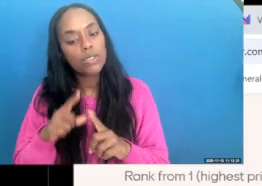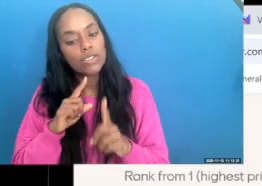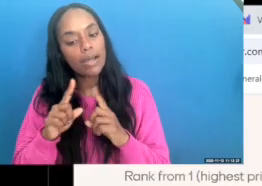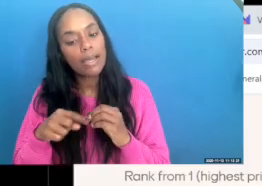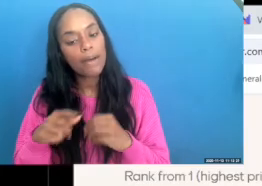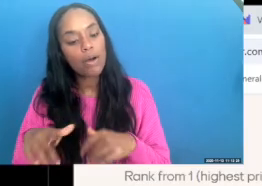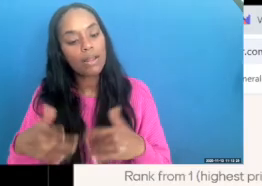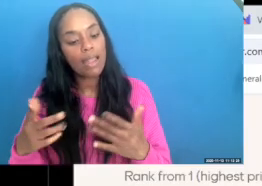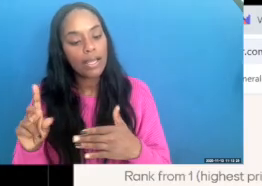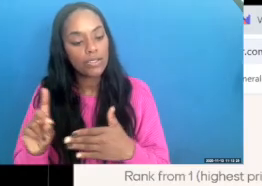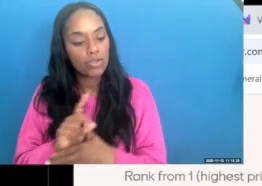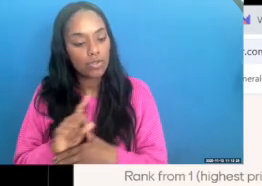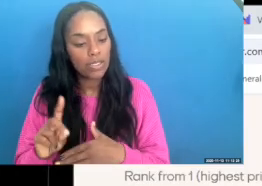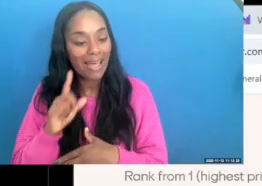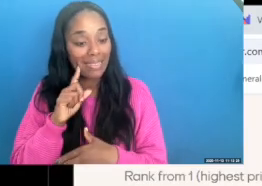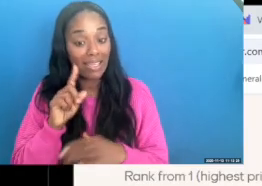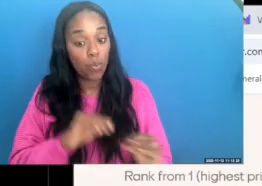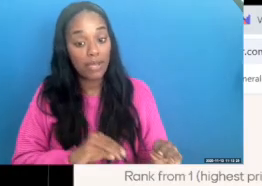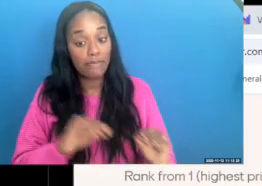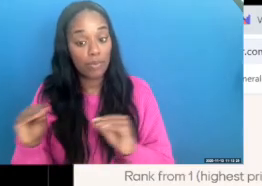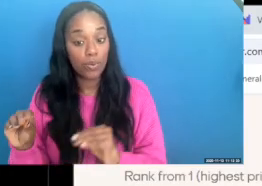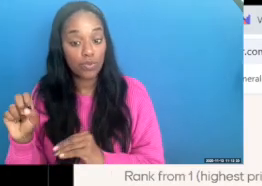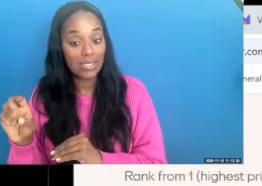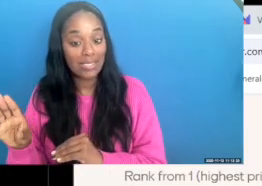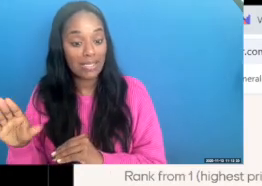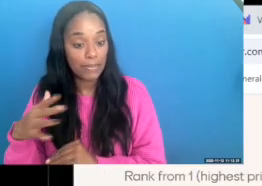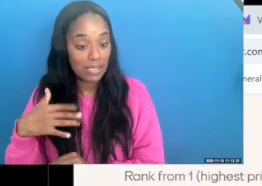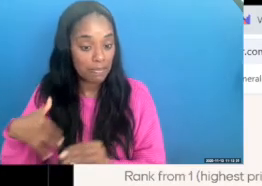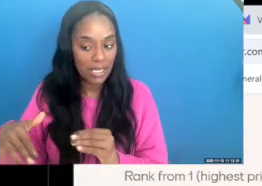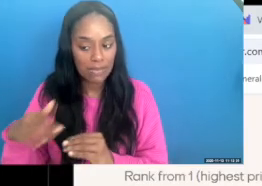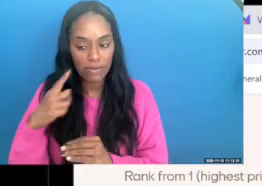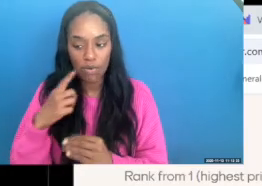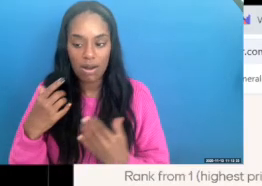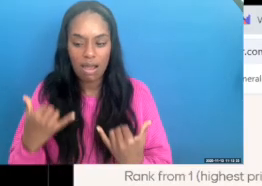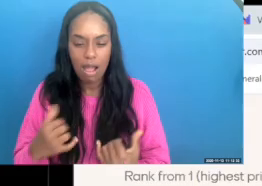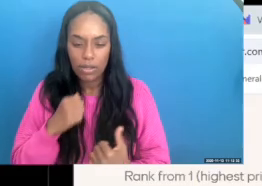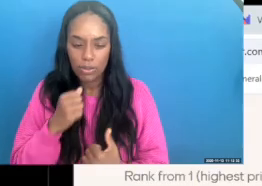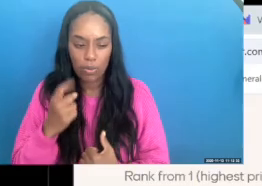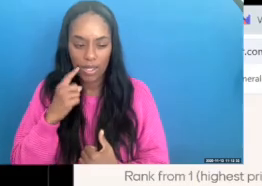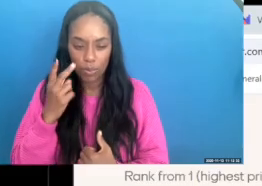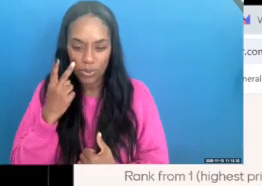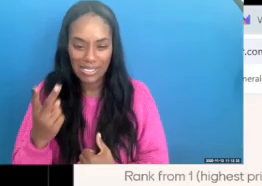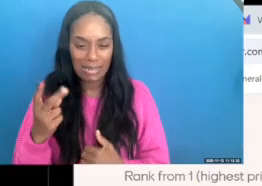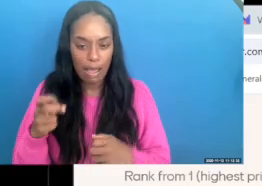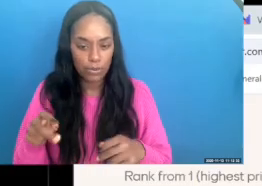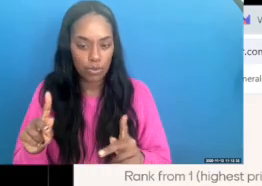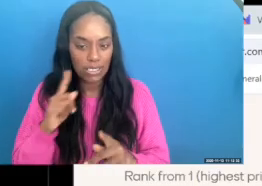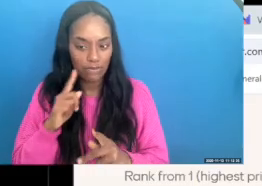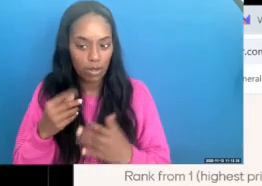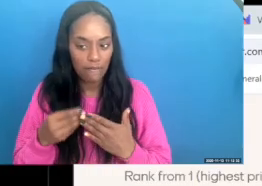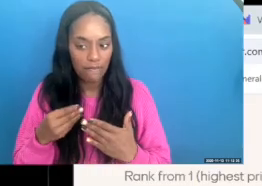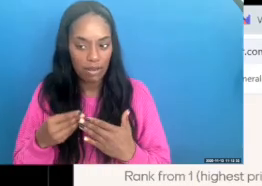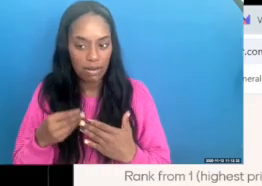clean as possible. But when we are talking about light duty, I think we really have moved into this ZEV space. And at least for the time being, I